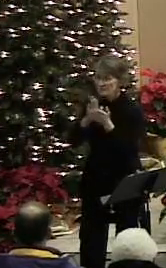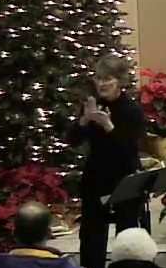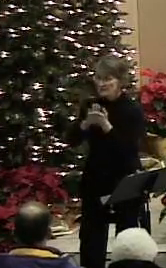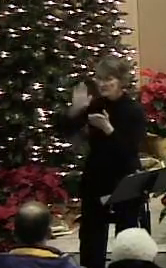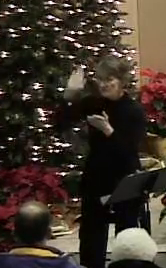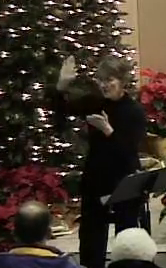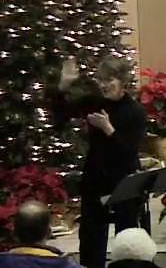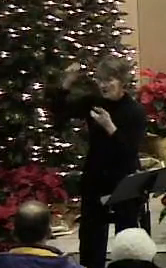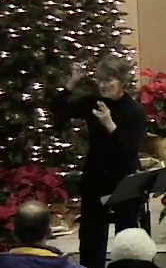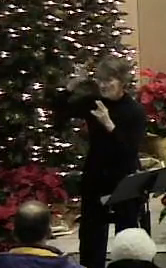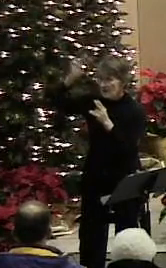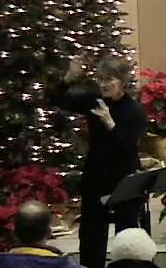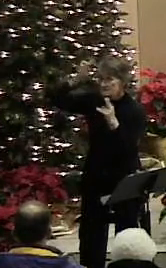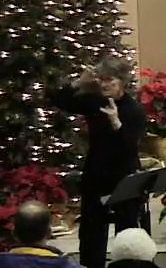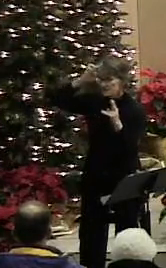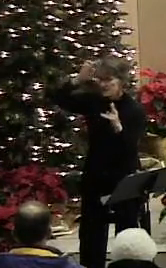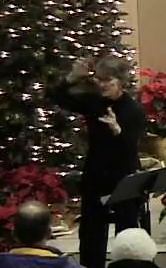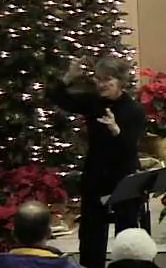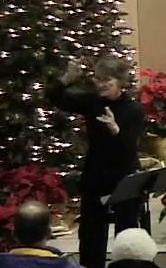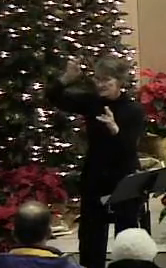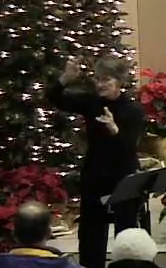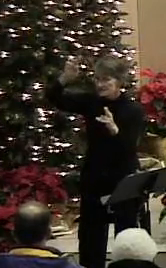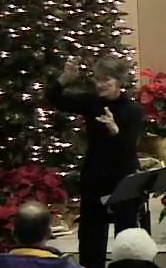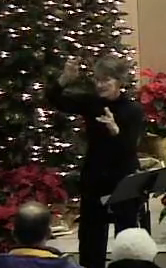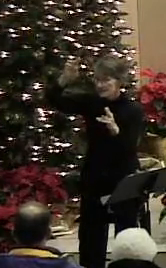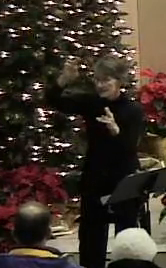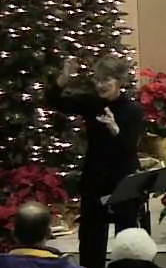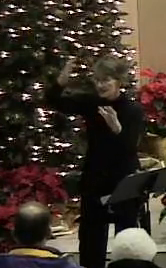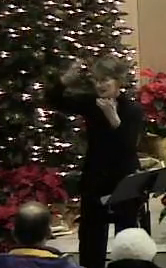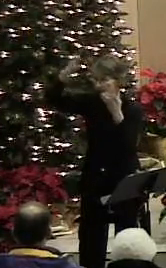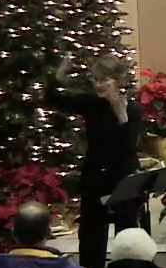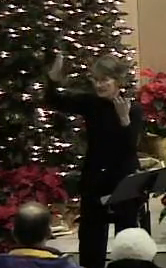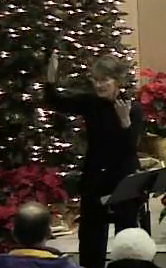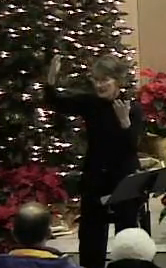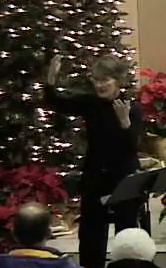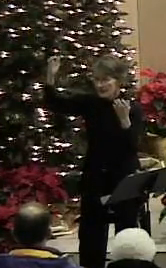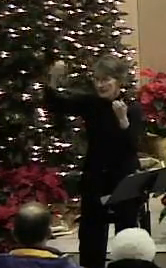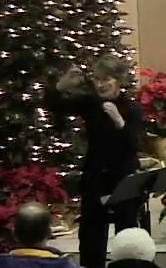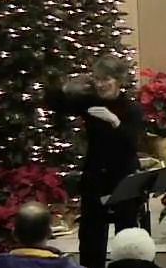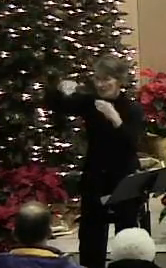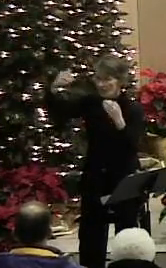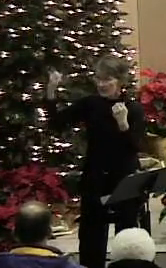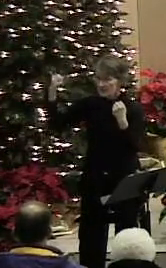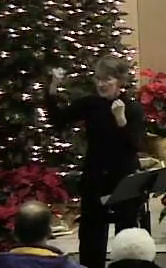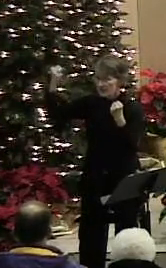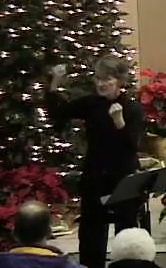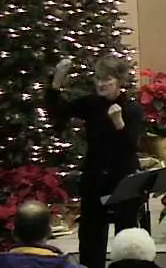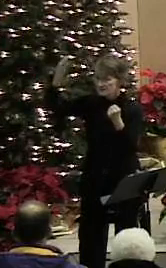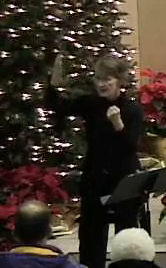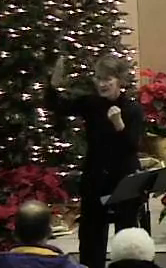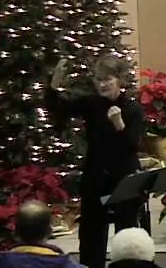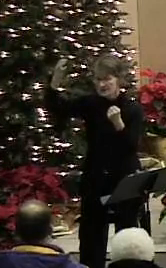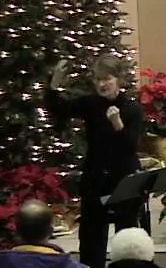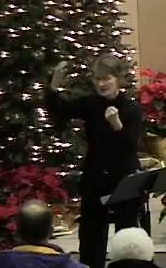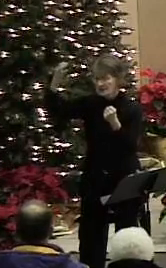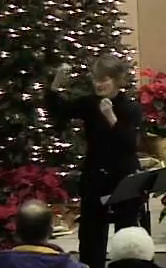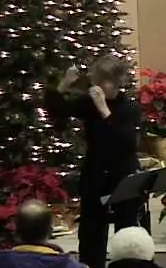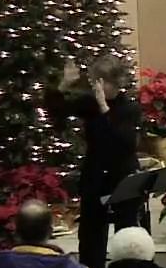majesty, dominions adore, and powers tremble before